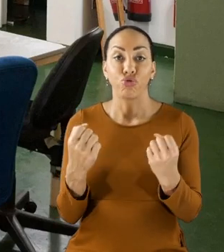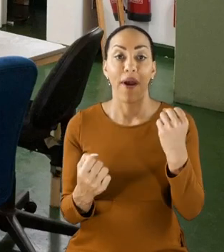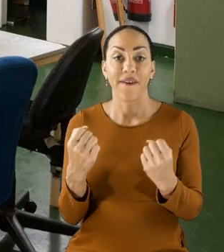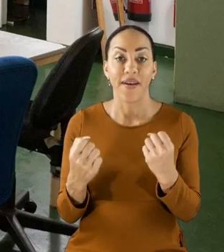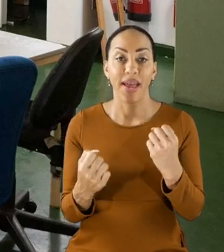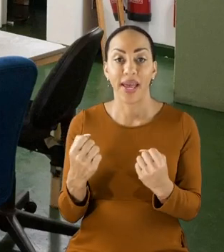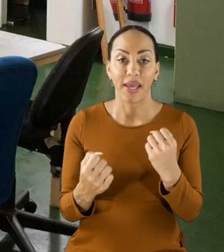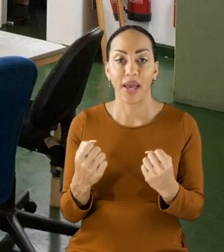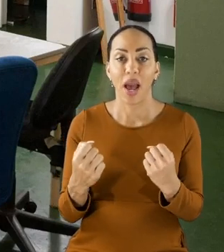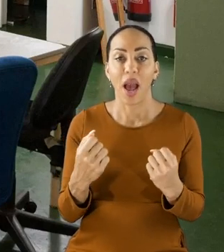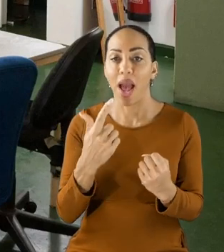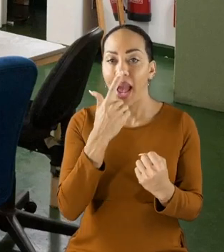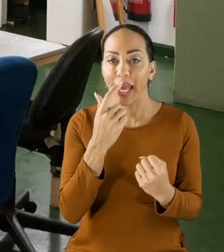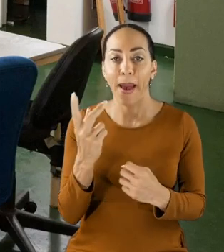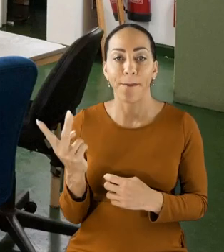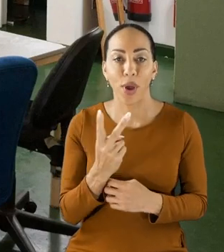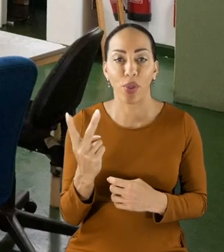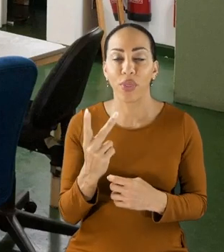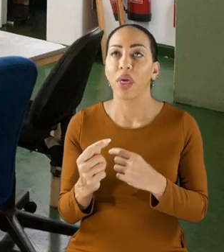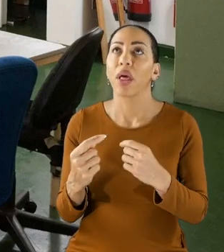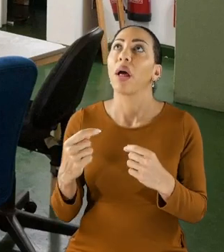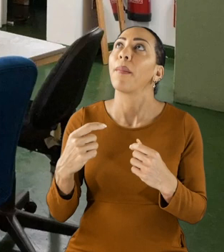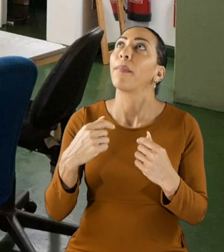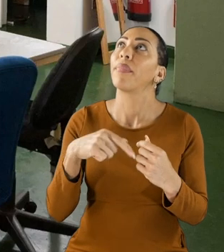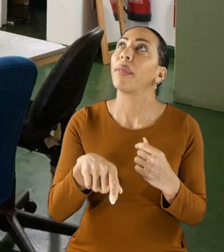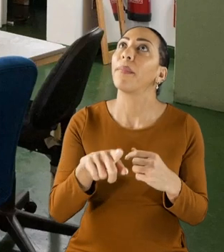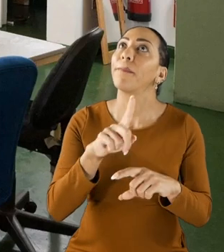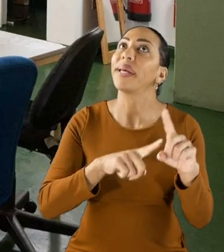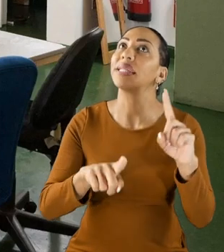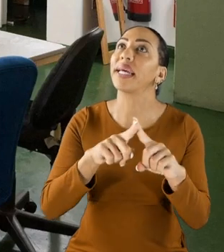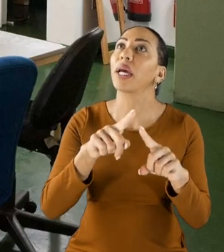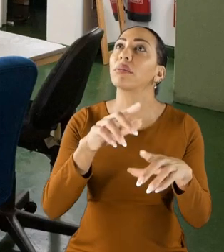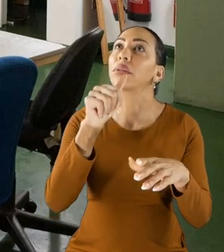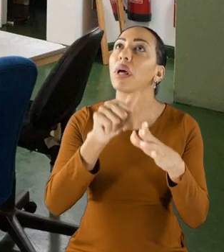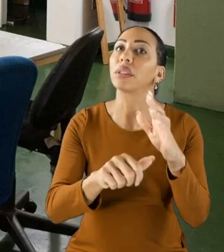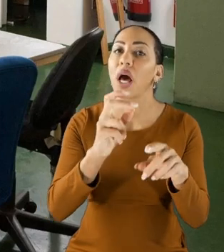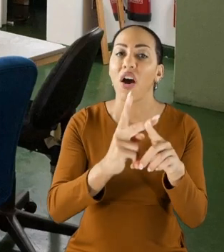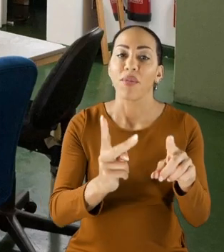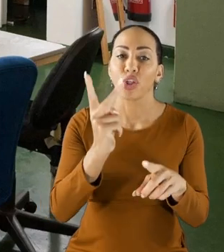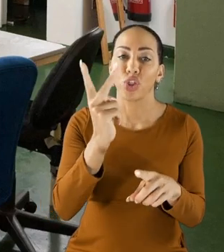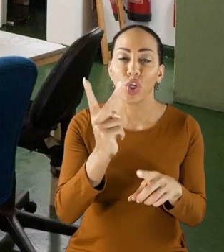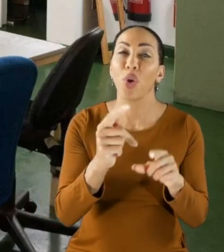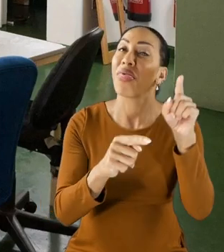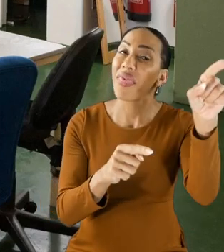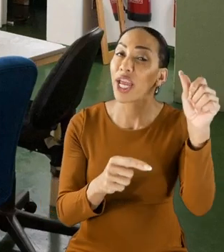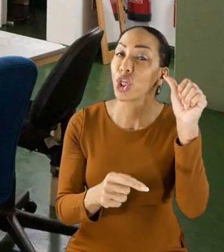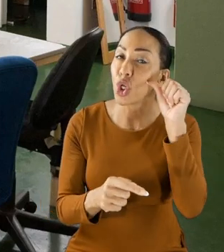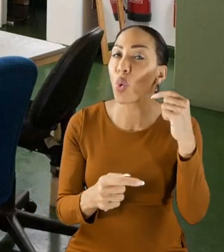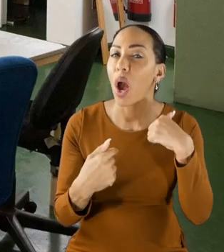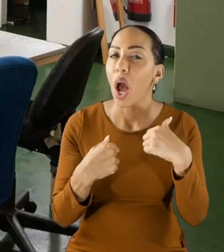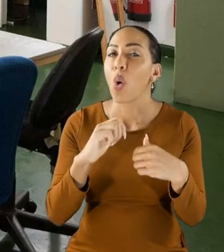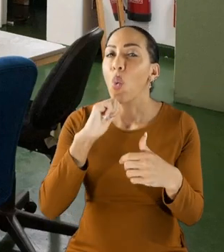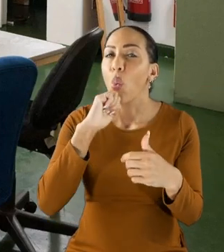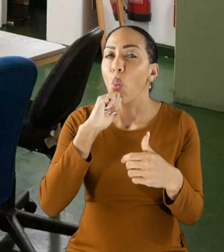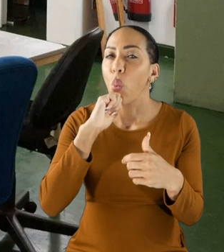I'm driving there while doing this, I can kind of do double duty. So that meeting was due to start at 2:30, but they knew